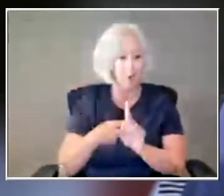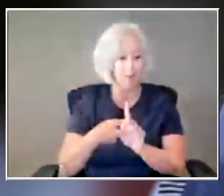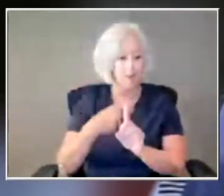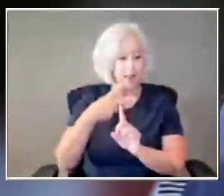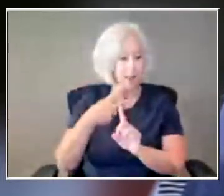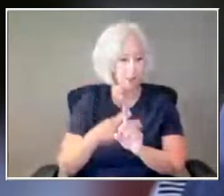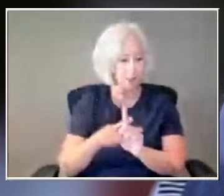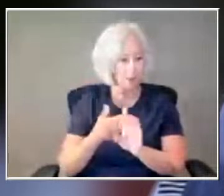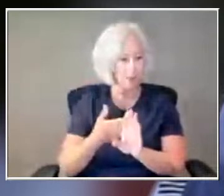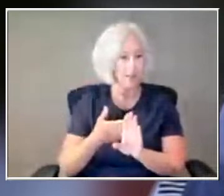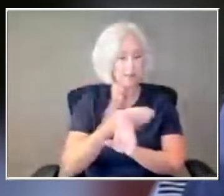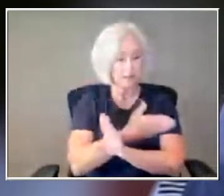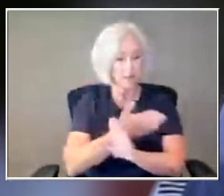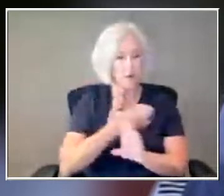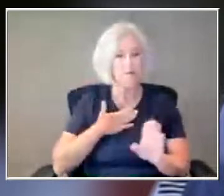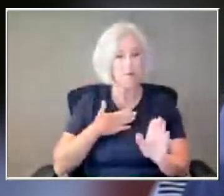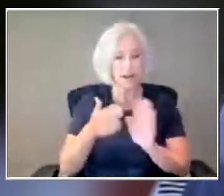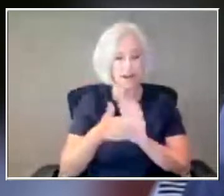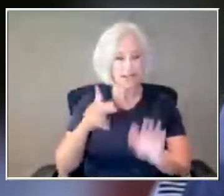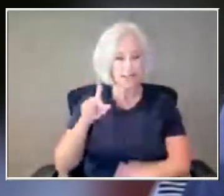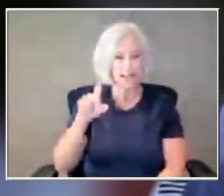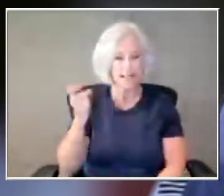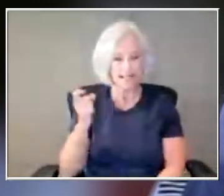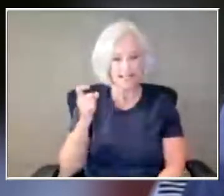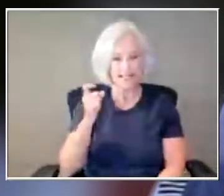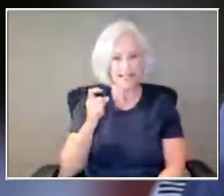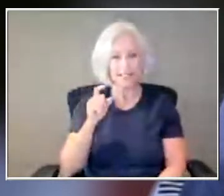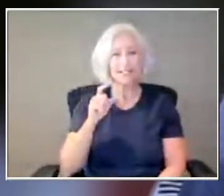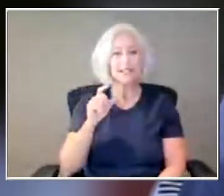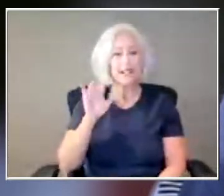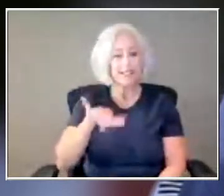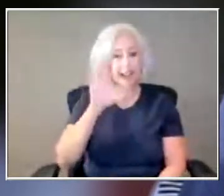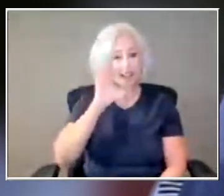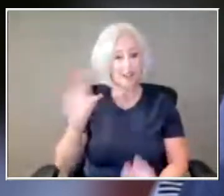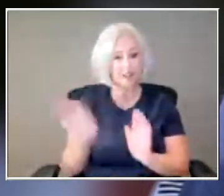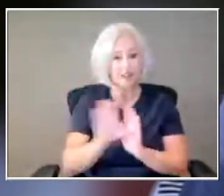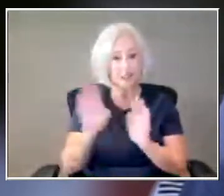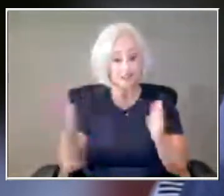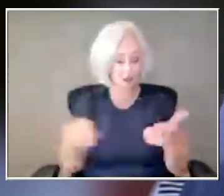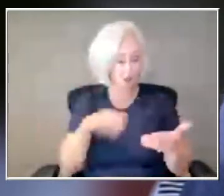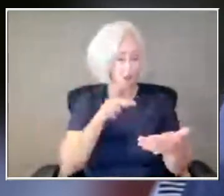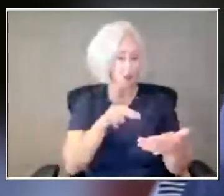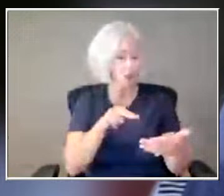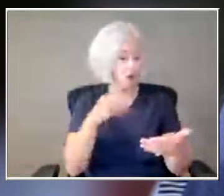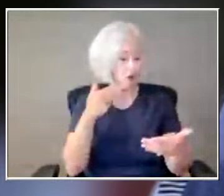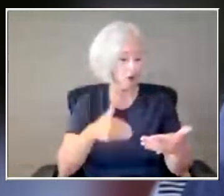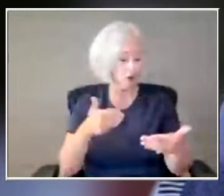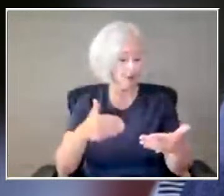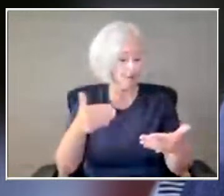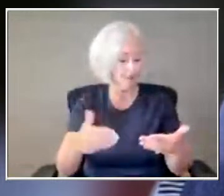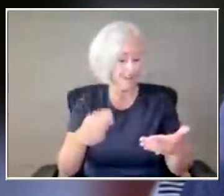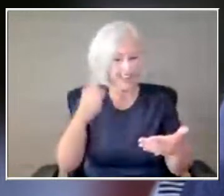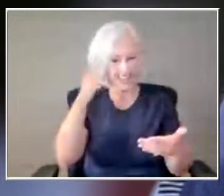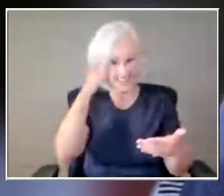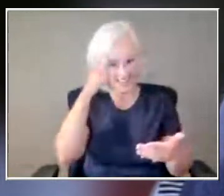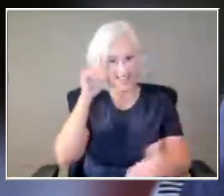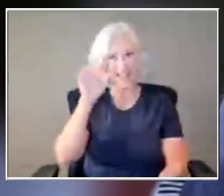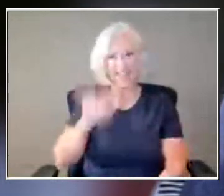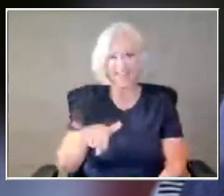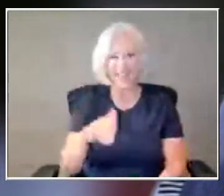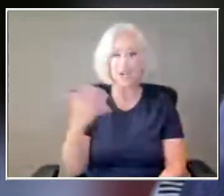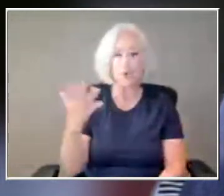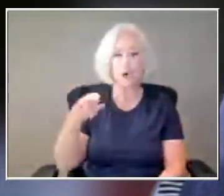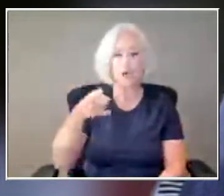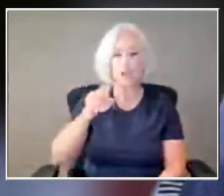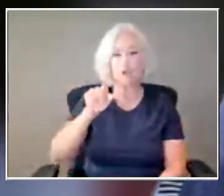to being diagnosed. And I look at that often and think, that is what prostate cancer looks